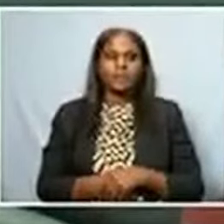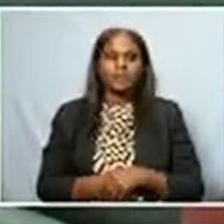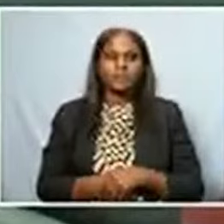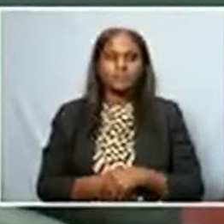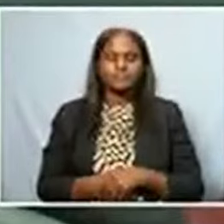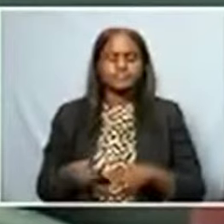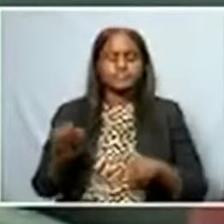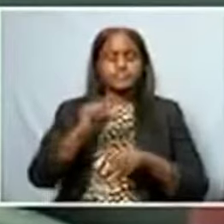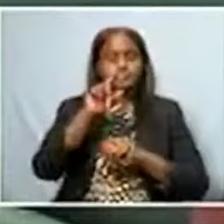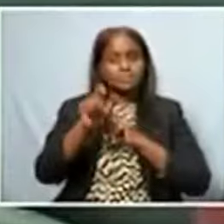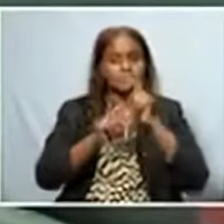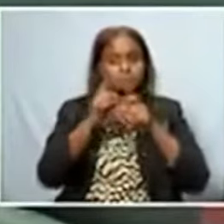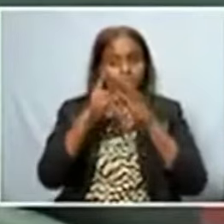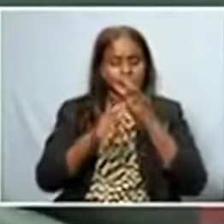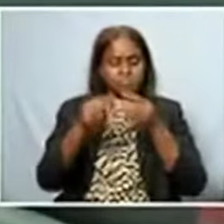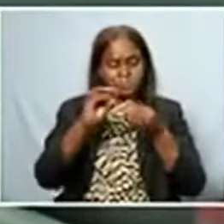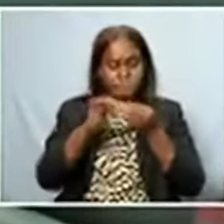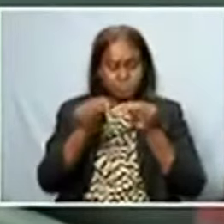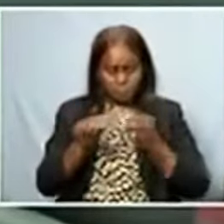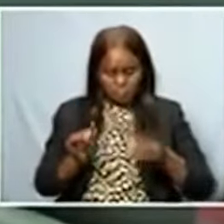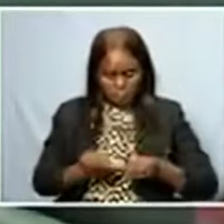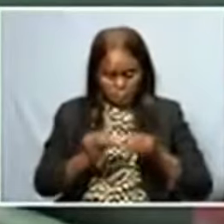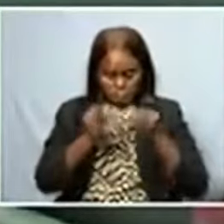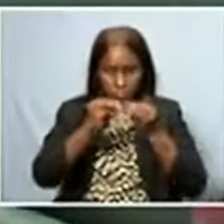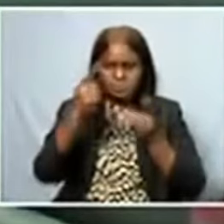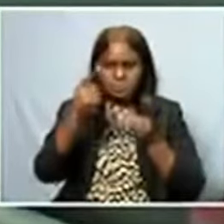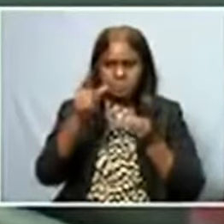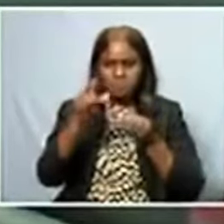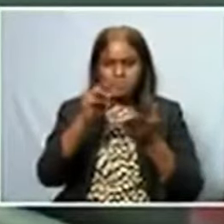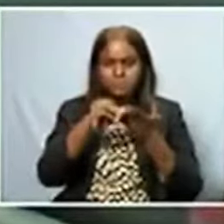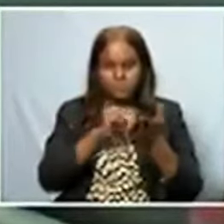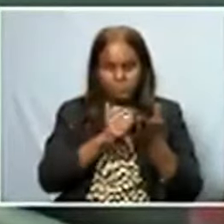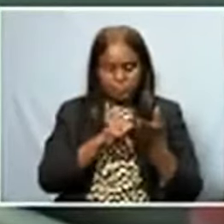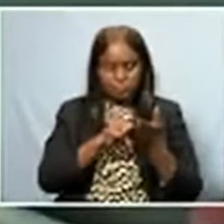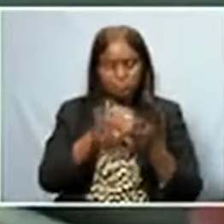The question is that head total